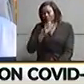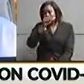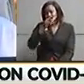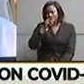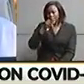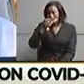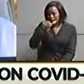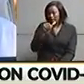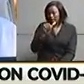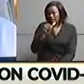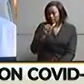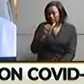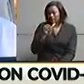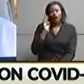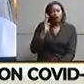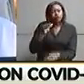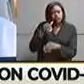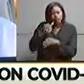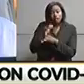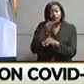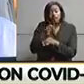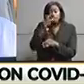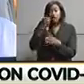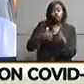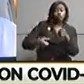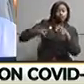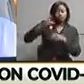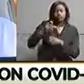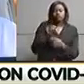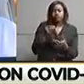If I find anybody hiking the prices of food,